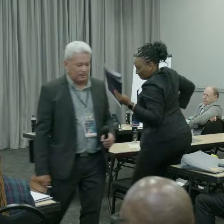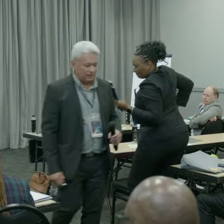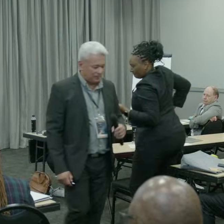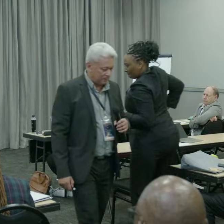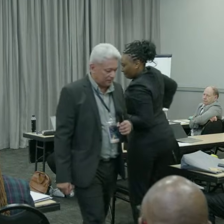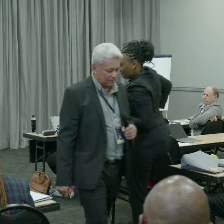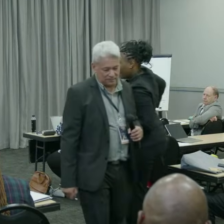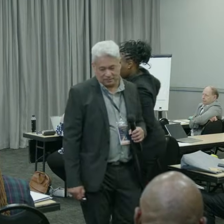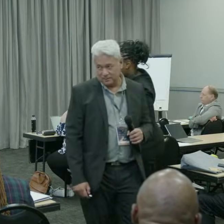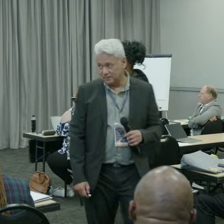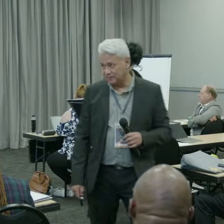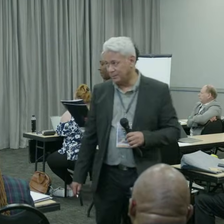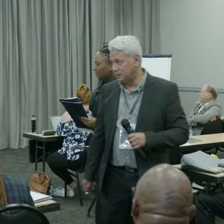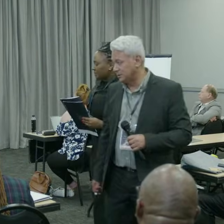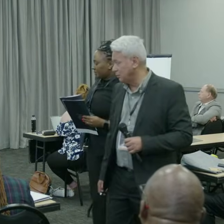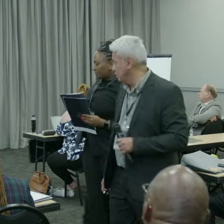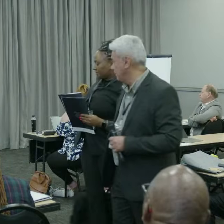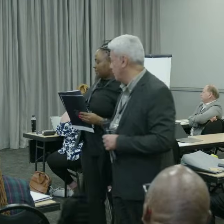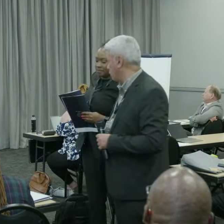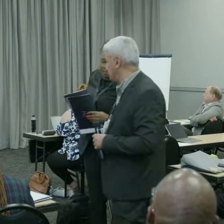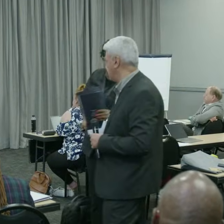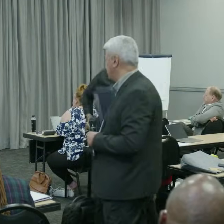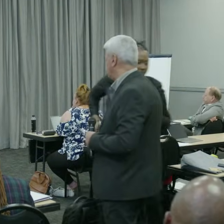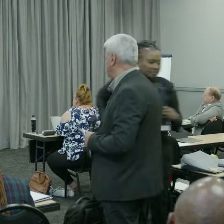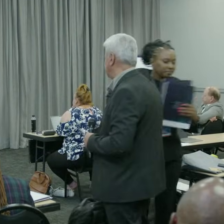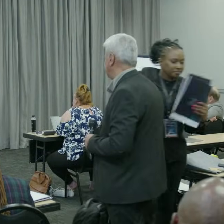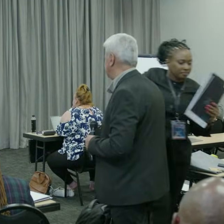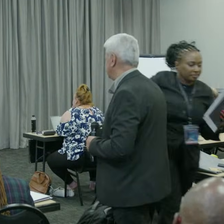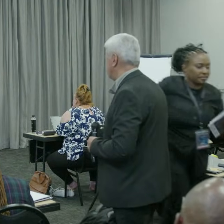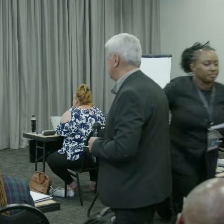Okay. Somebody shouting, consider.